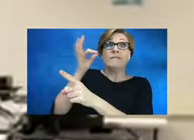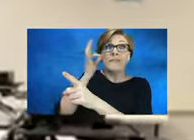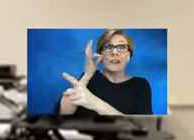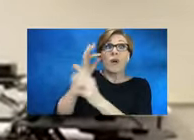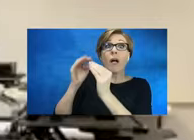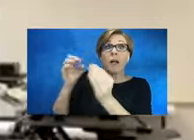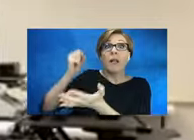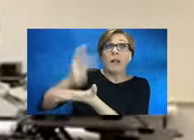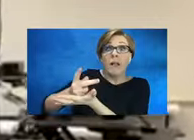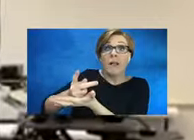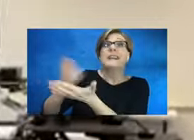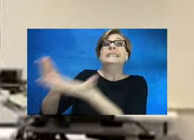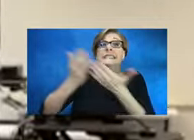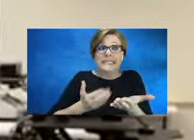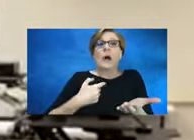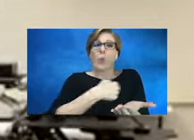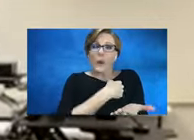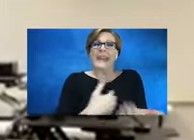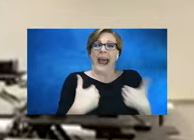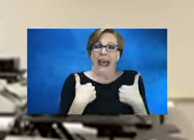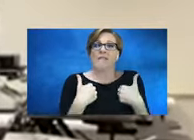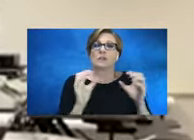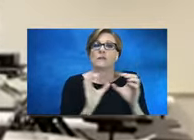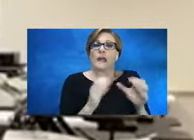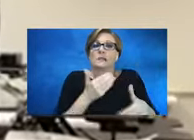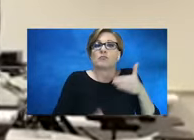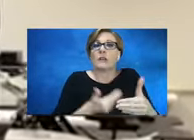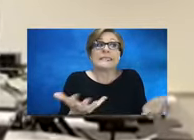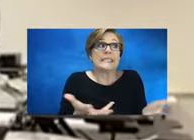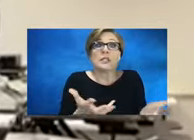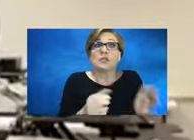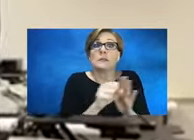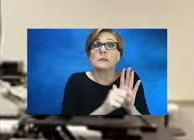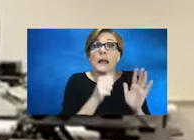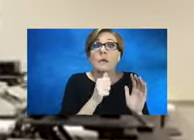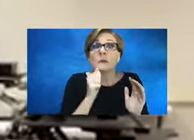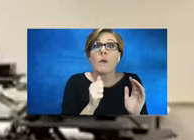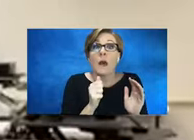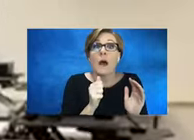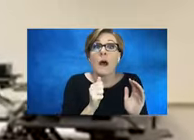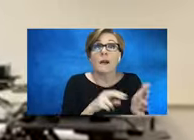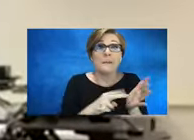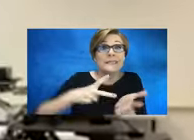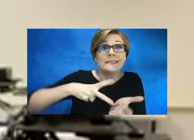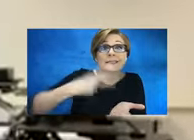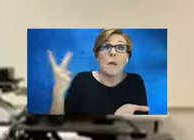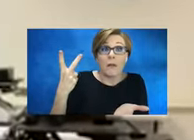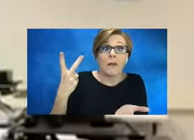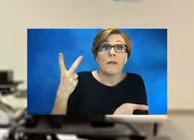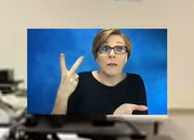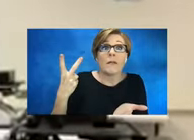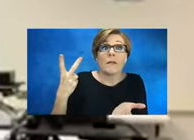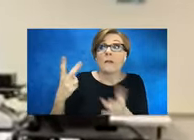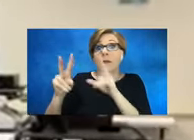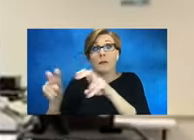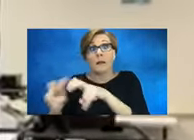certification process once it's achieved the federal certification. So they go through another rigorous set of standards before it can be implemented at the